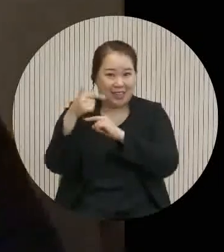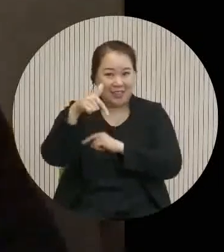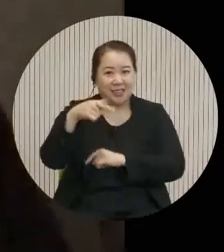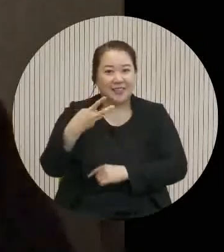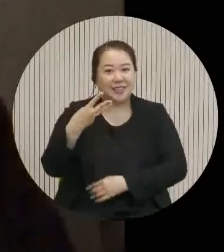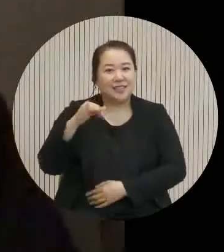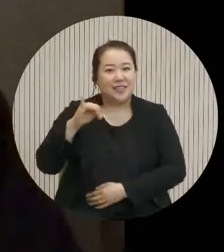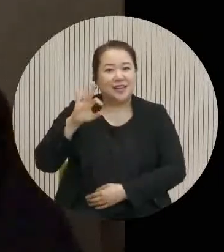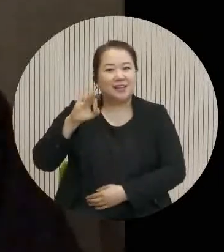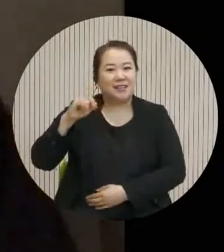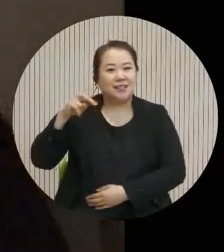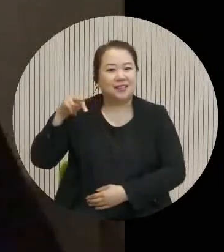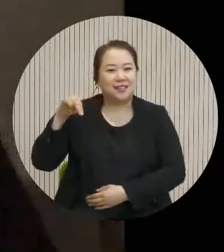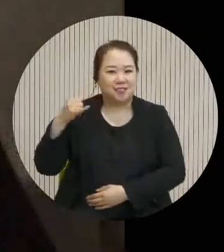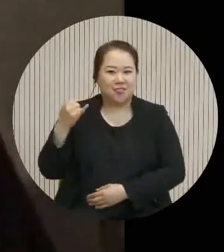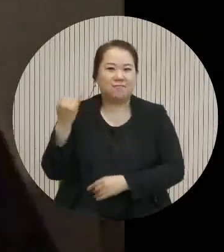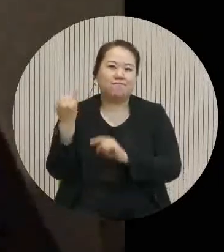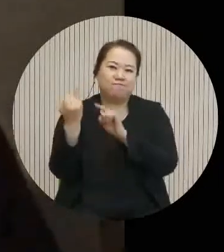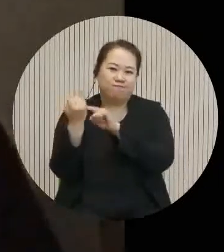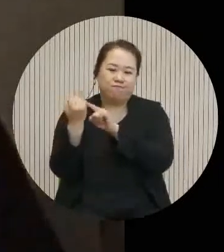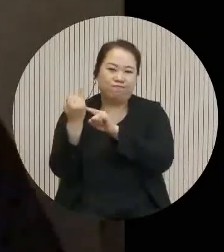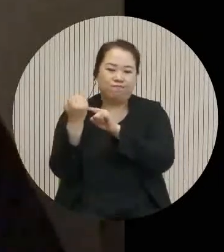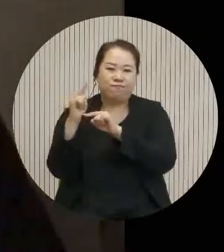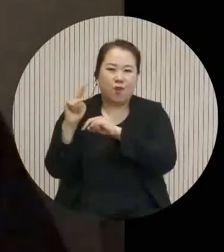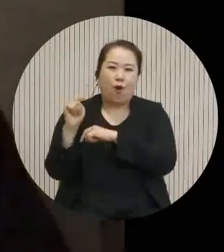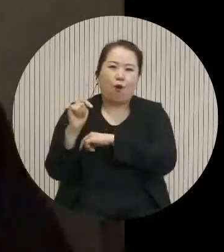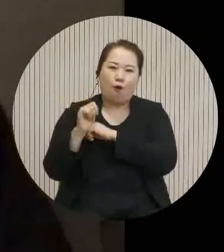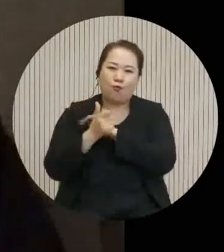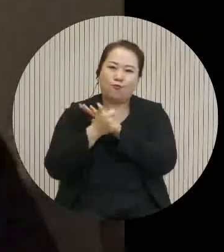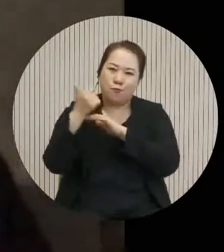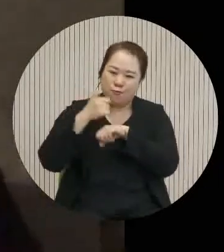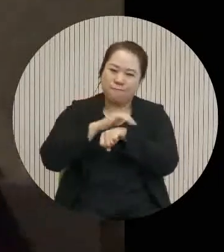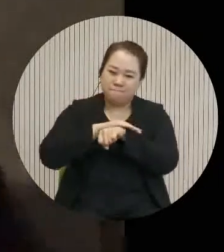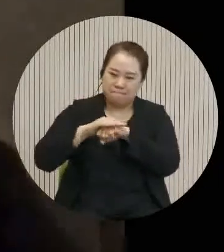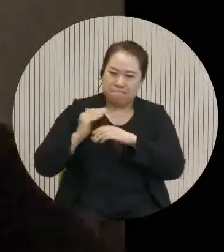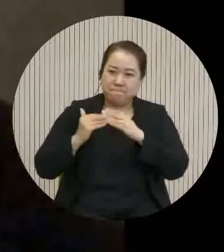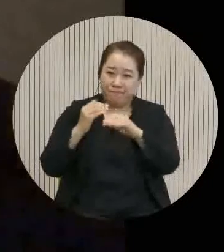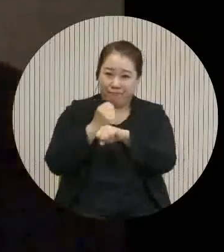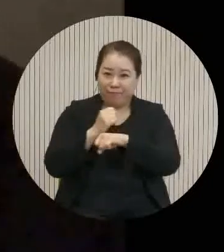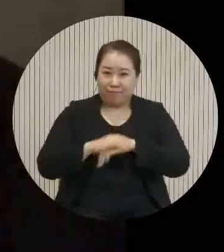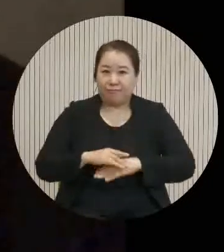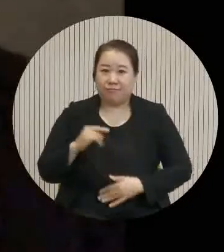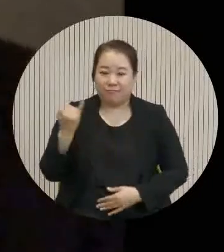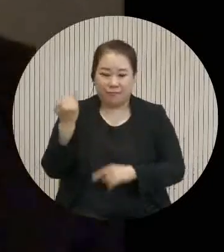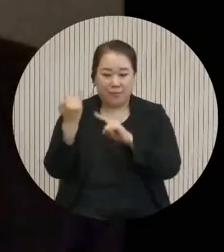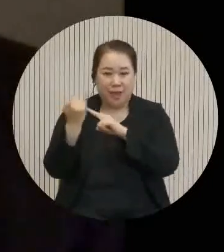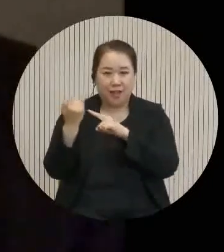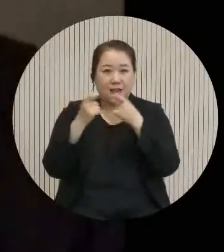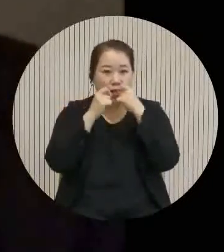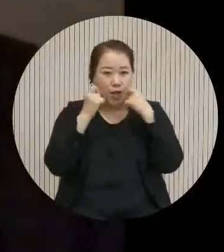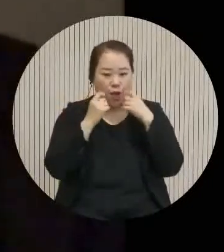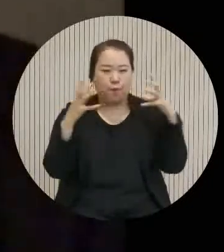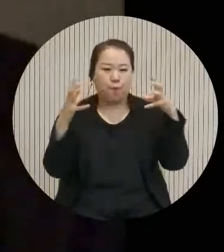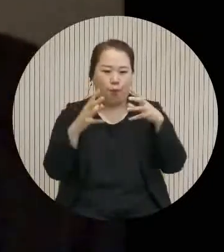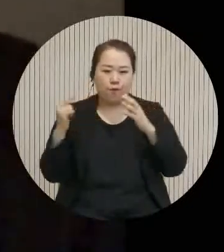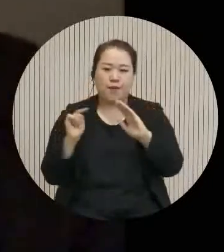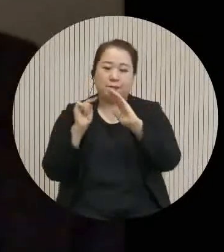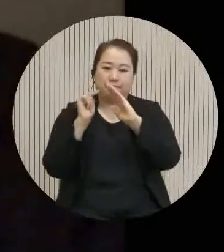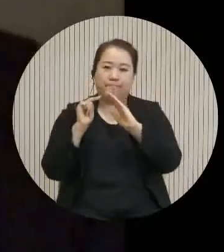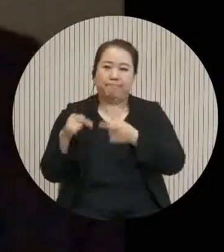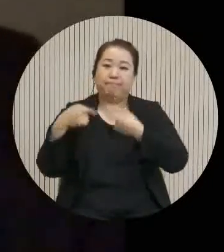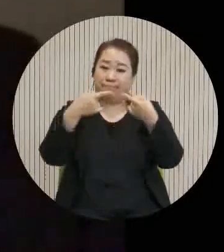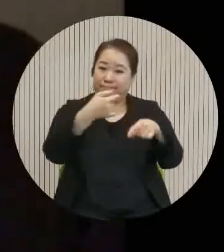high level, and she went to a local party, and the party was attended by local